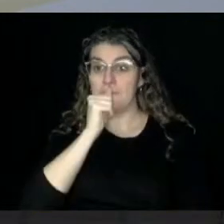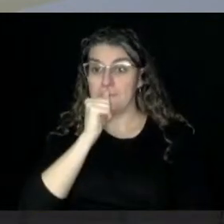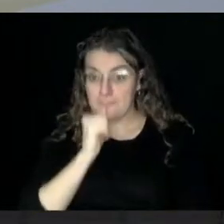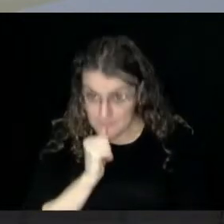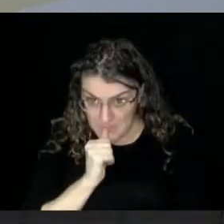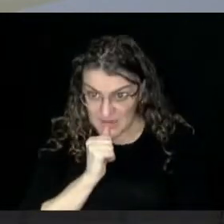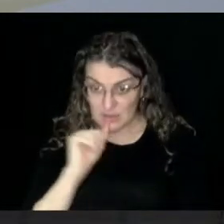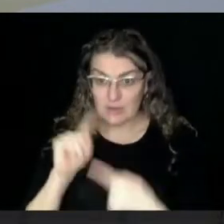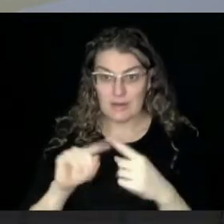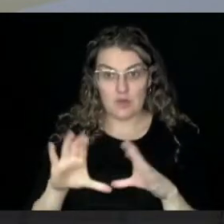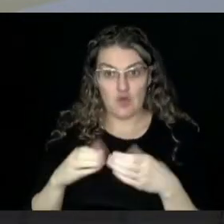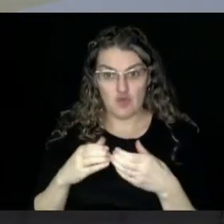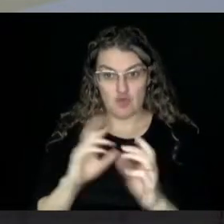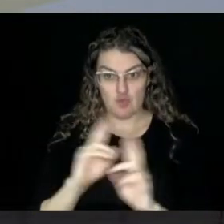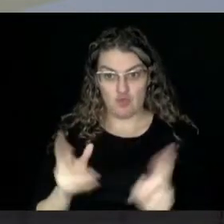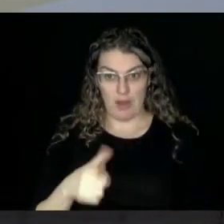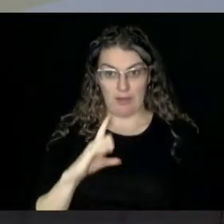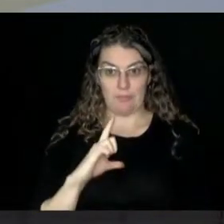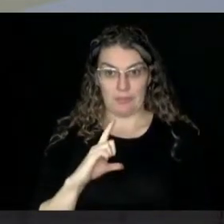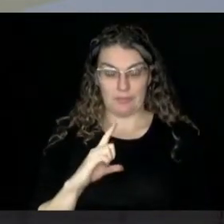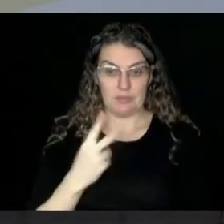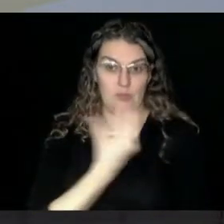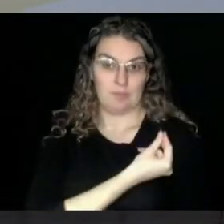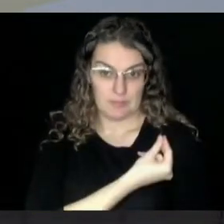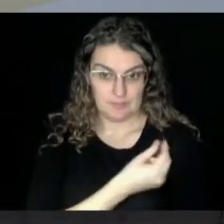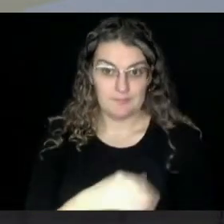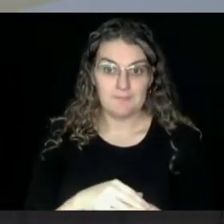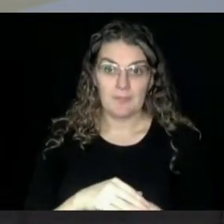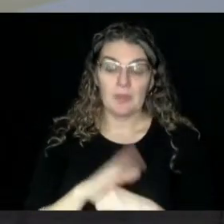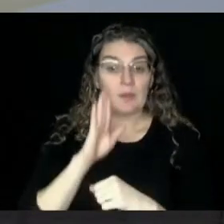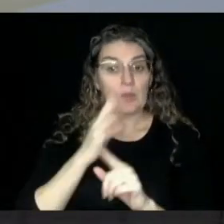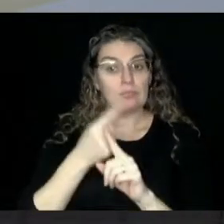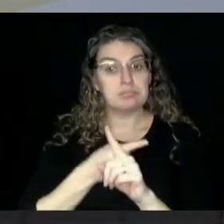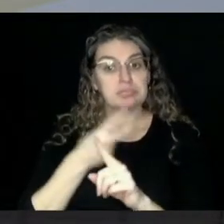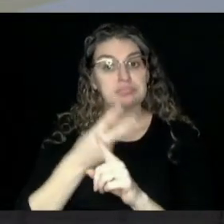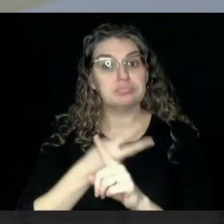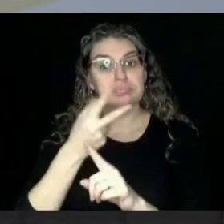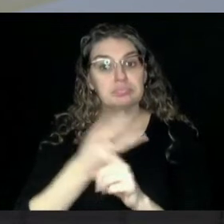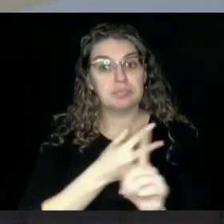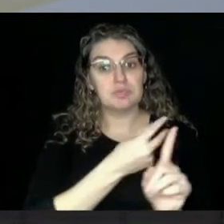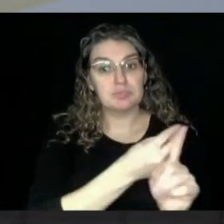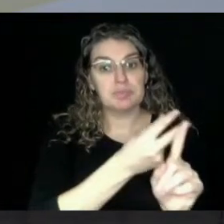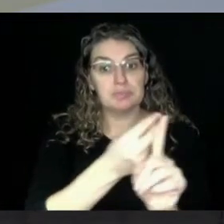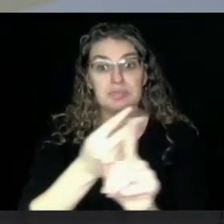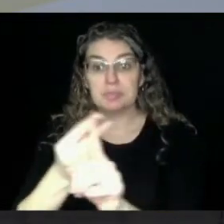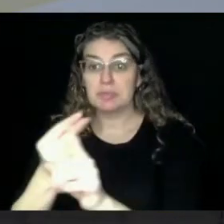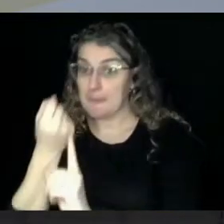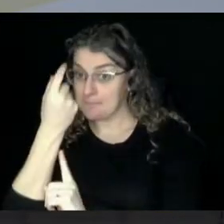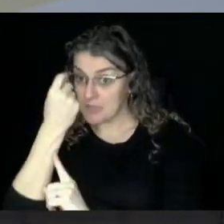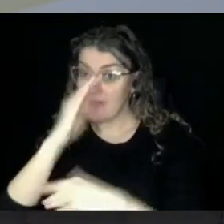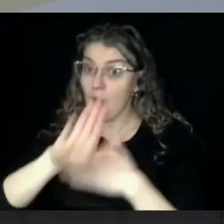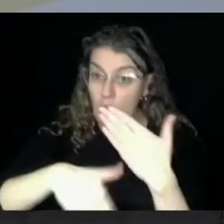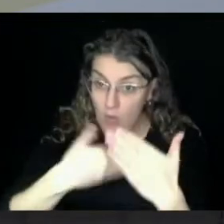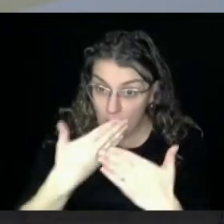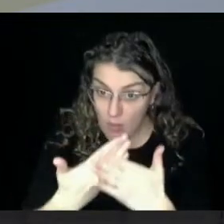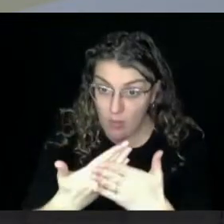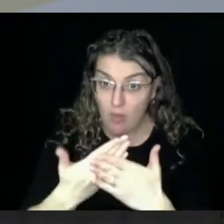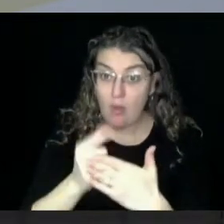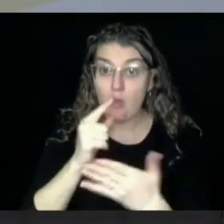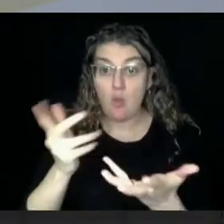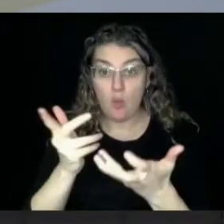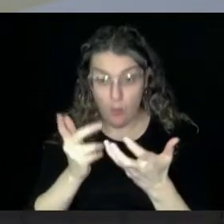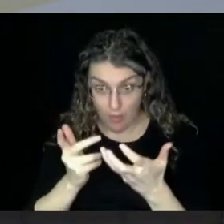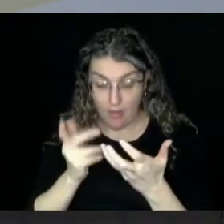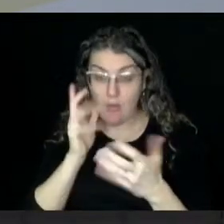time. It will take a number of months to immunize everyone, and there will be vaccine for all Islanders. And I know I can hardly